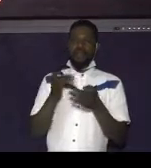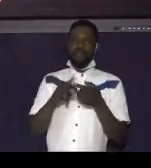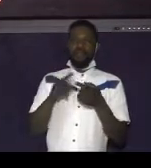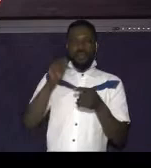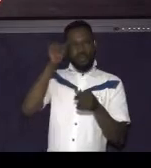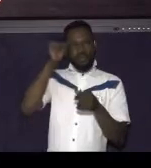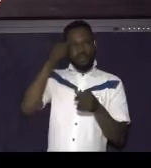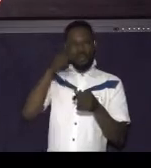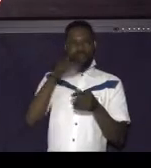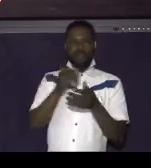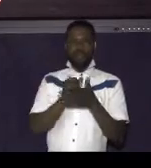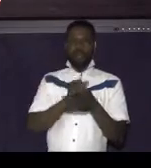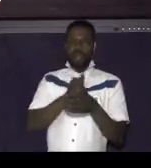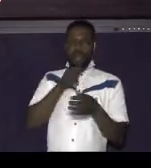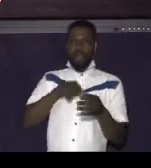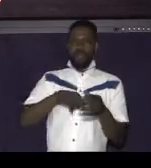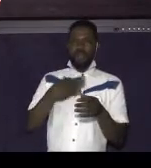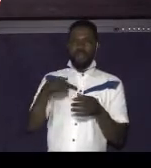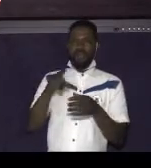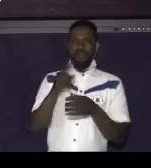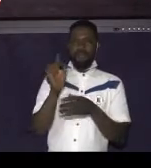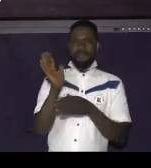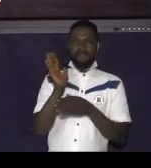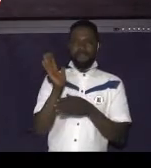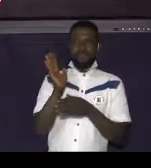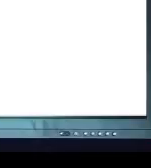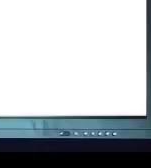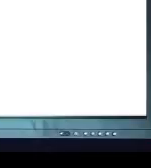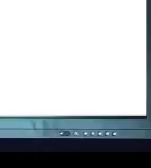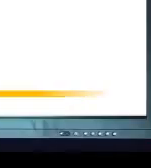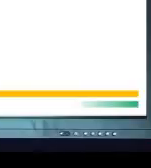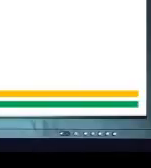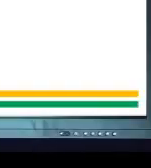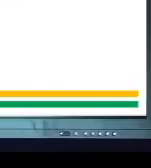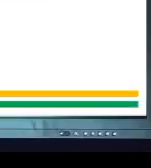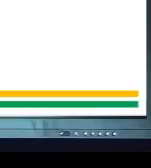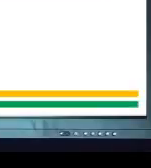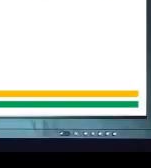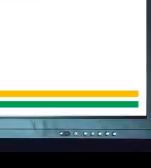that I am proud of you. Bye.